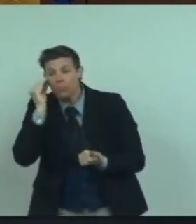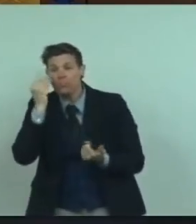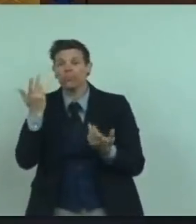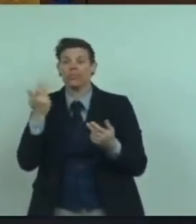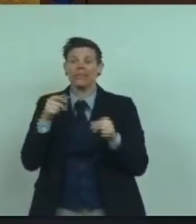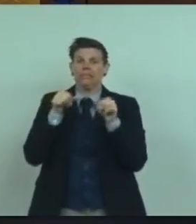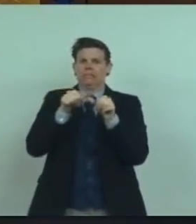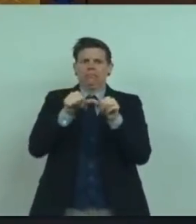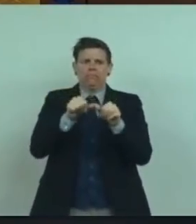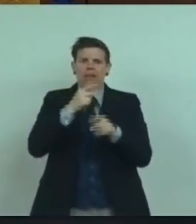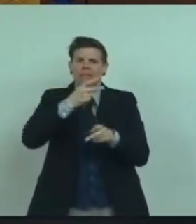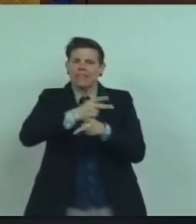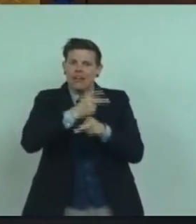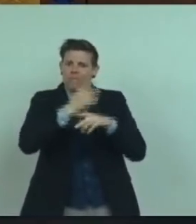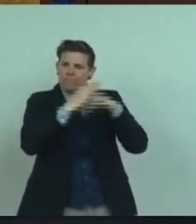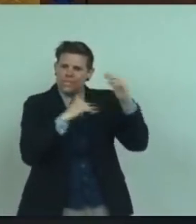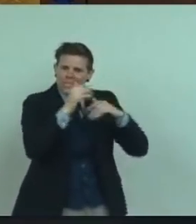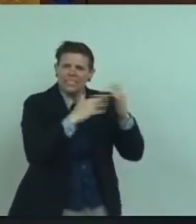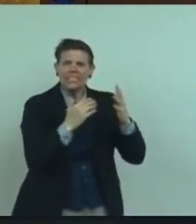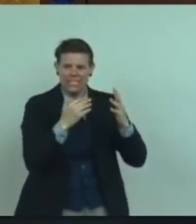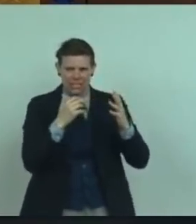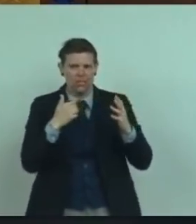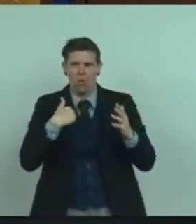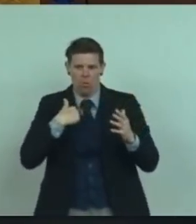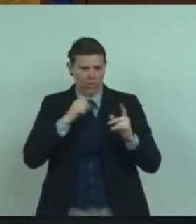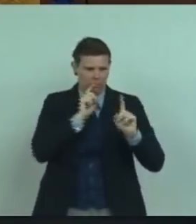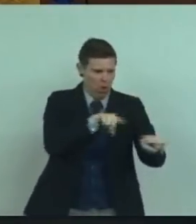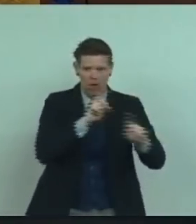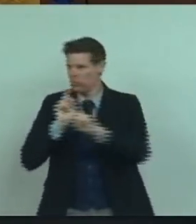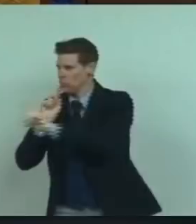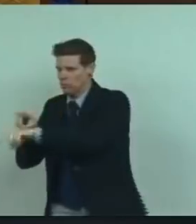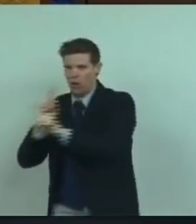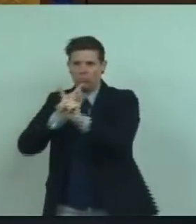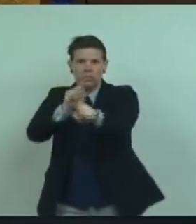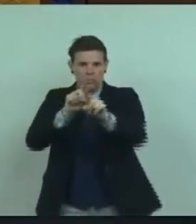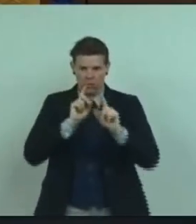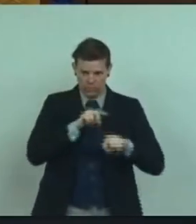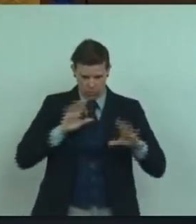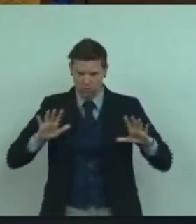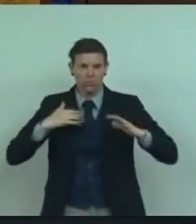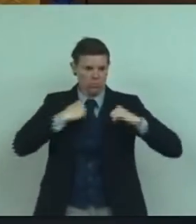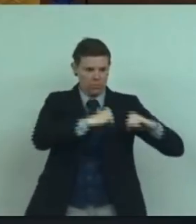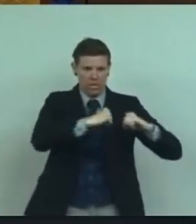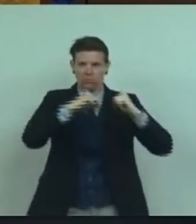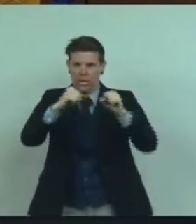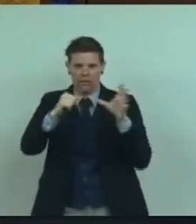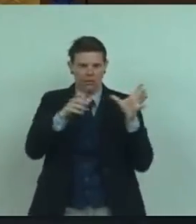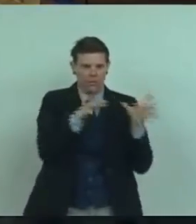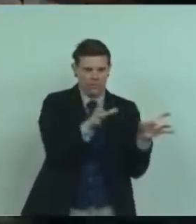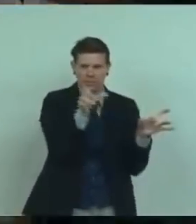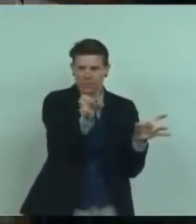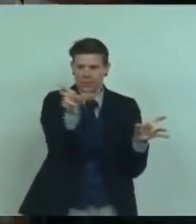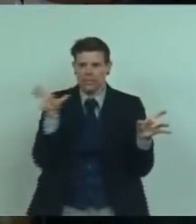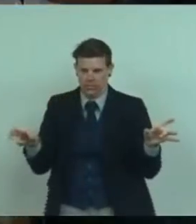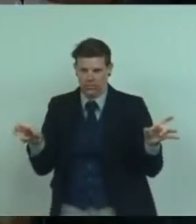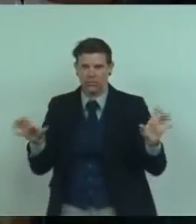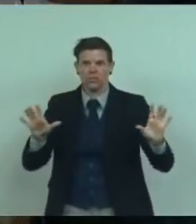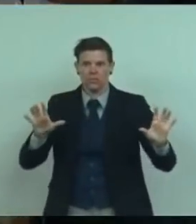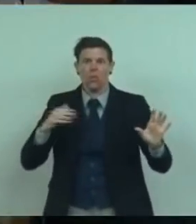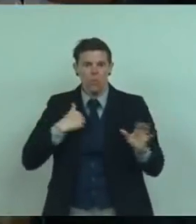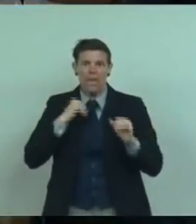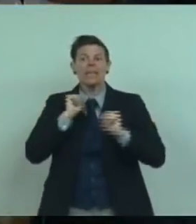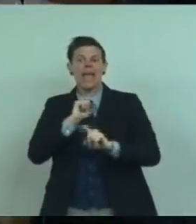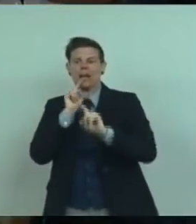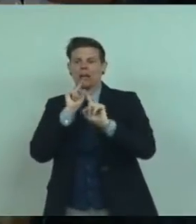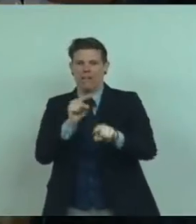should expect that we have the ability to respond in that way should there be a need to. Dr. Scrace. Yes, a part